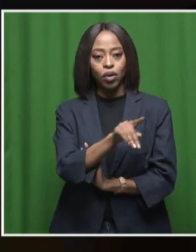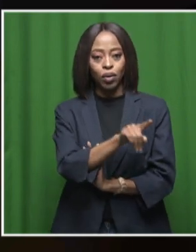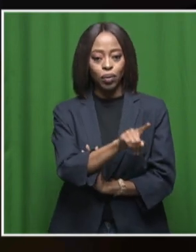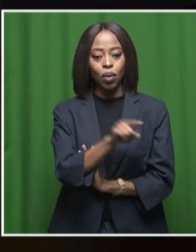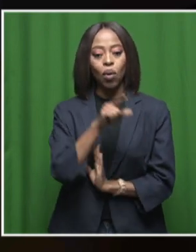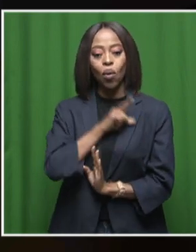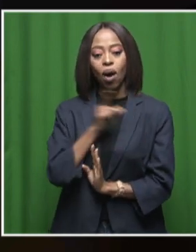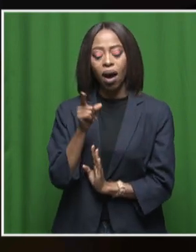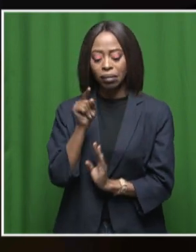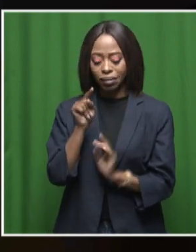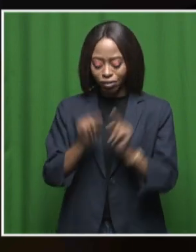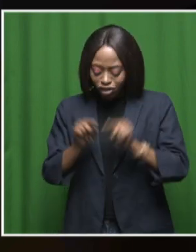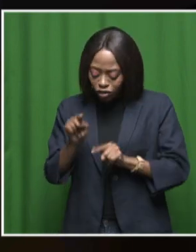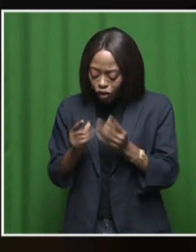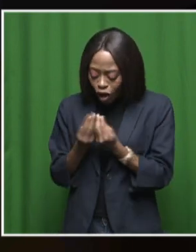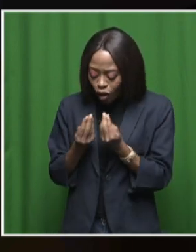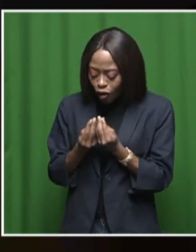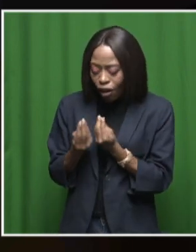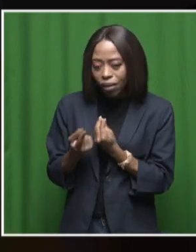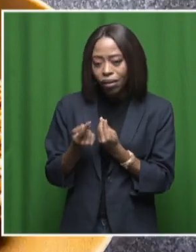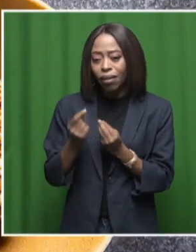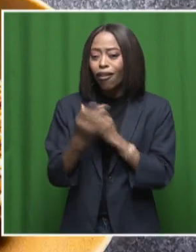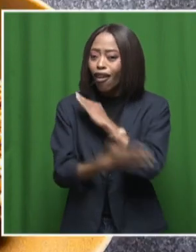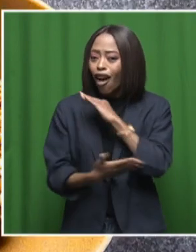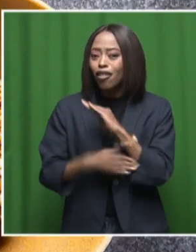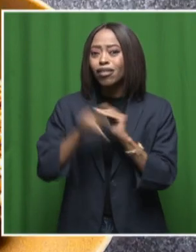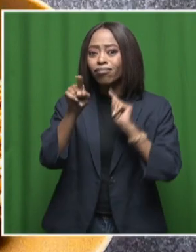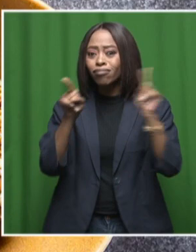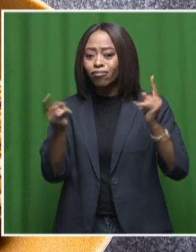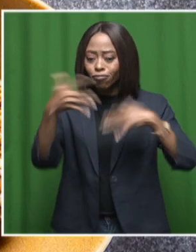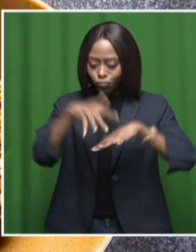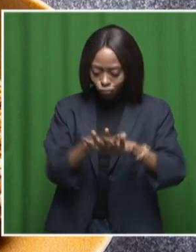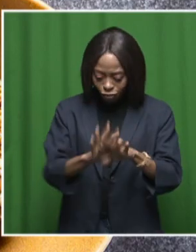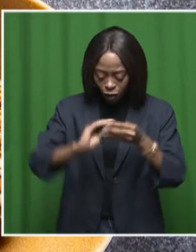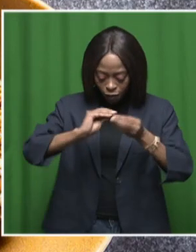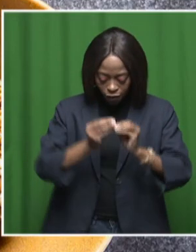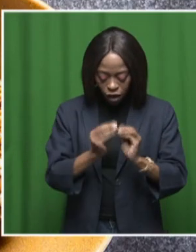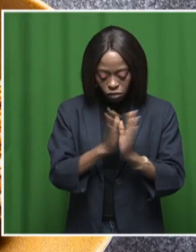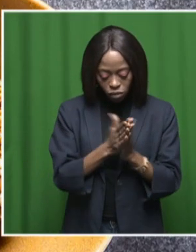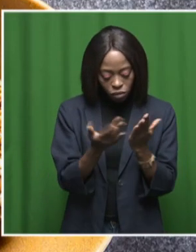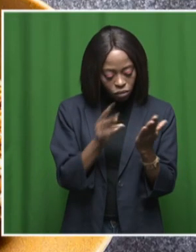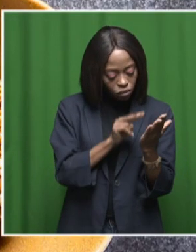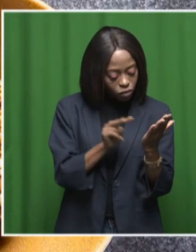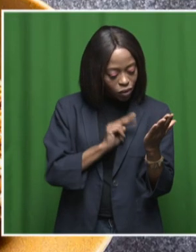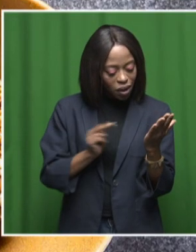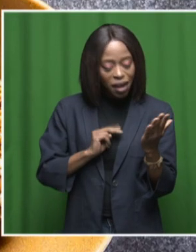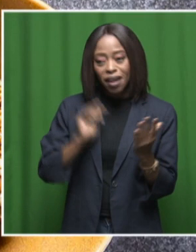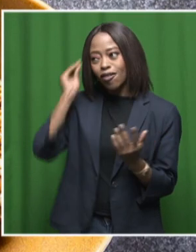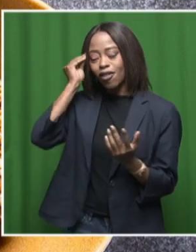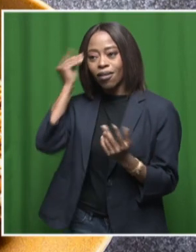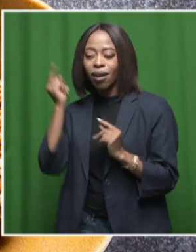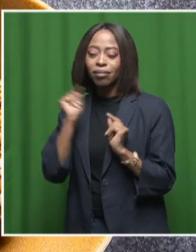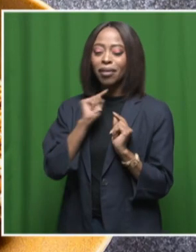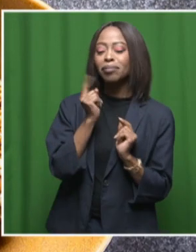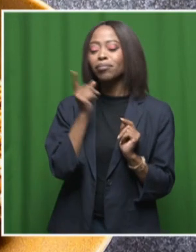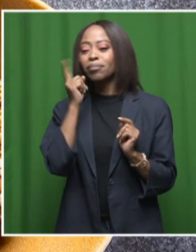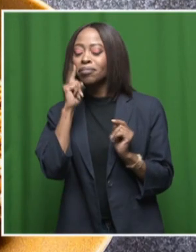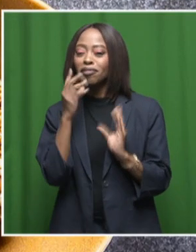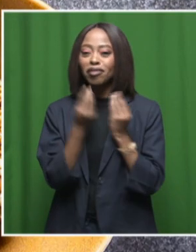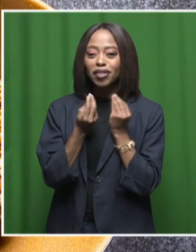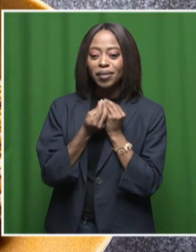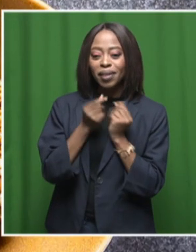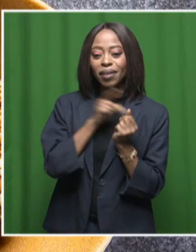because it's so eclectic, because the food is taken from so many countries, it is curated for the curious. If you're interested in